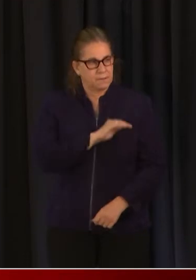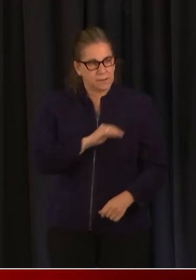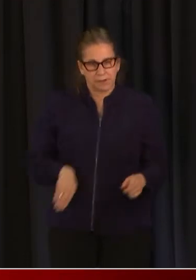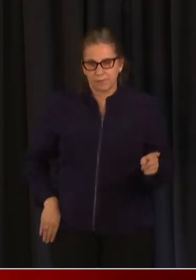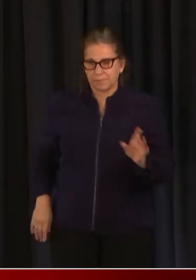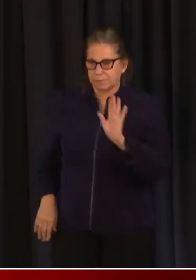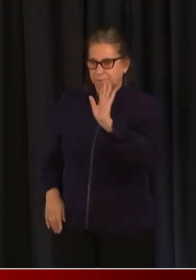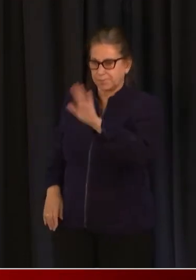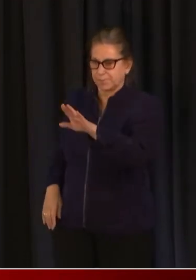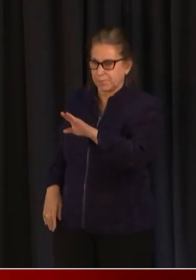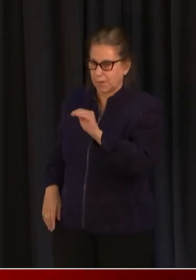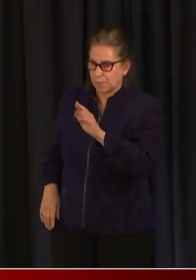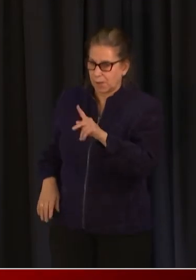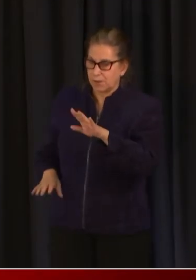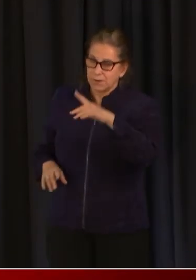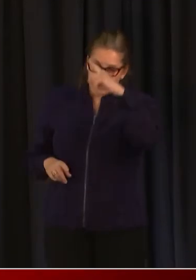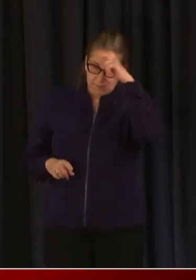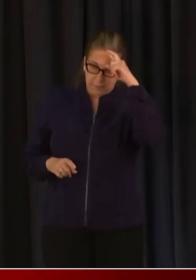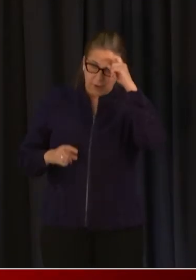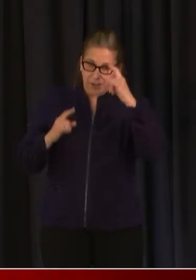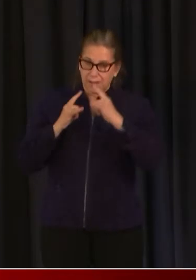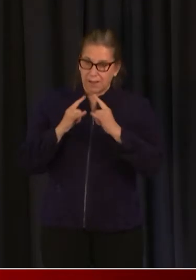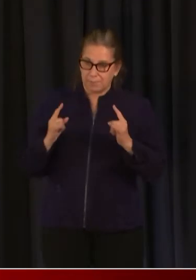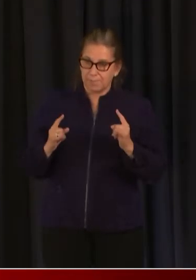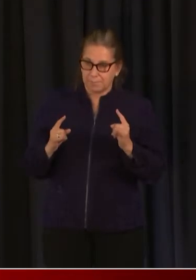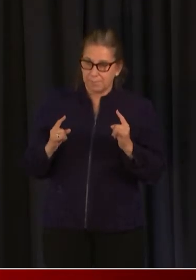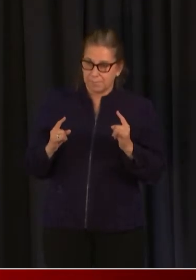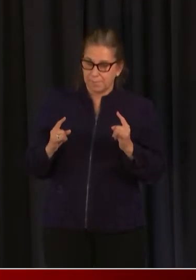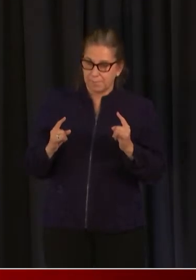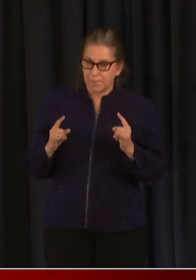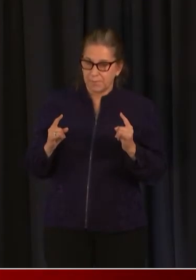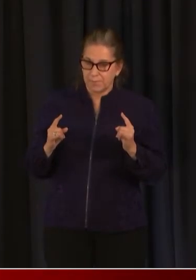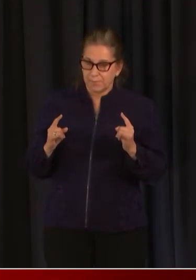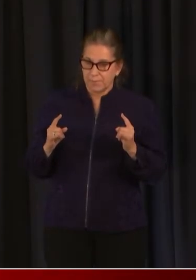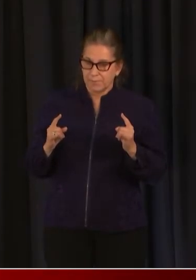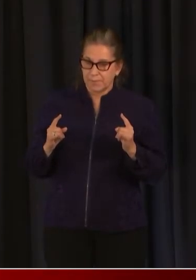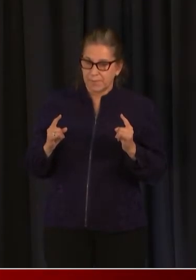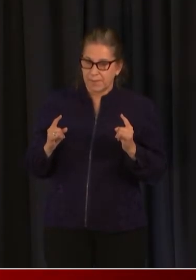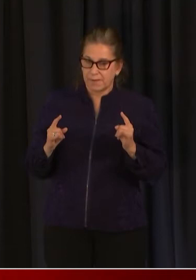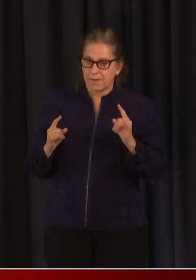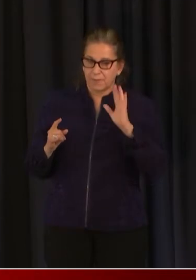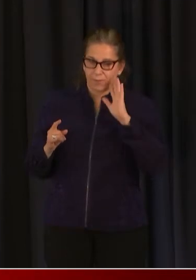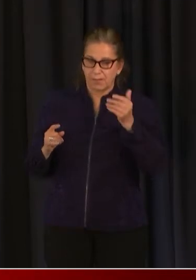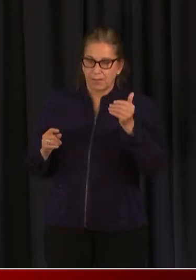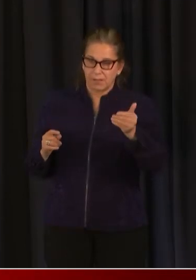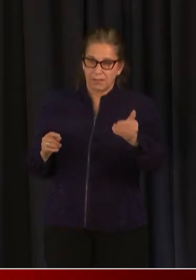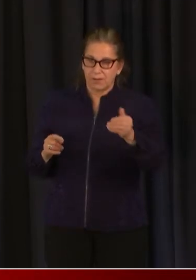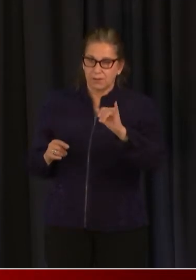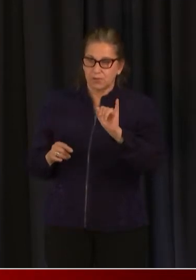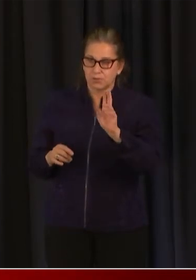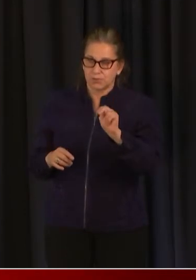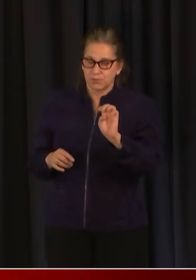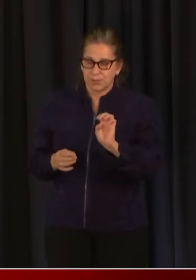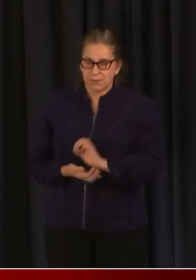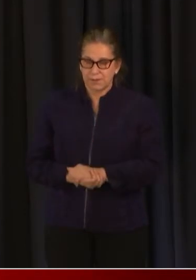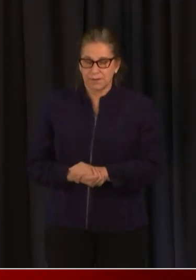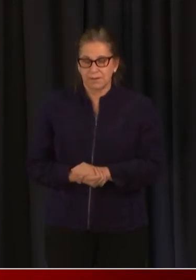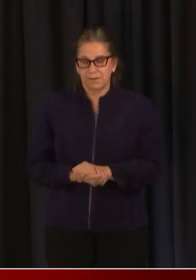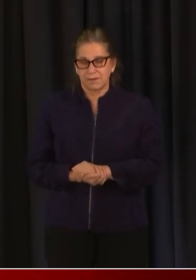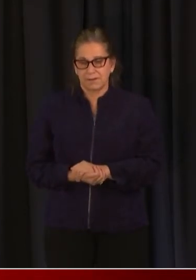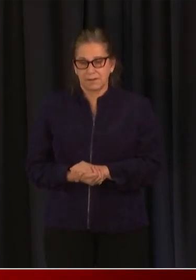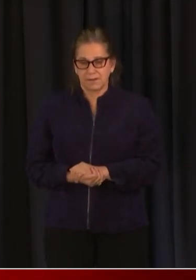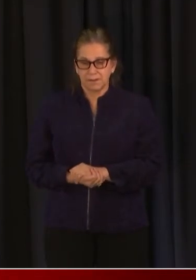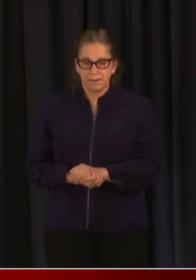to accommodate summer camp. And that wouldn't happen until late June, where